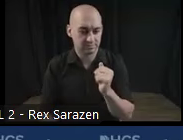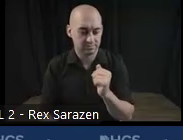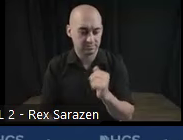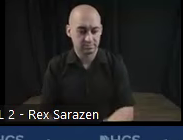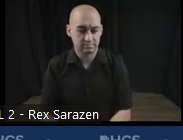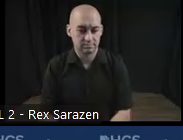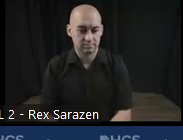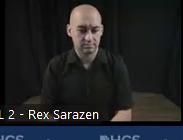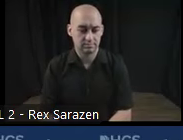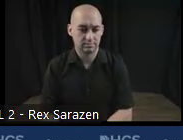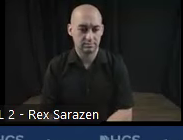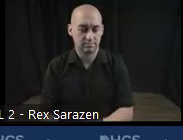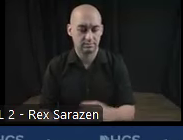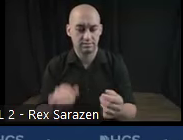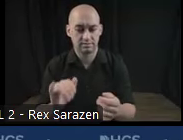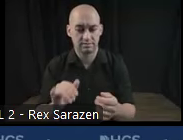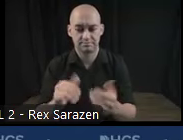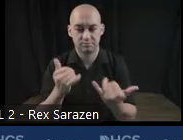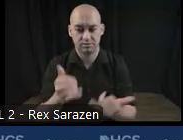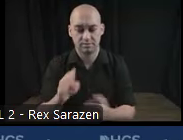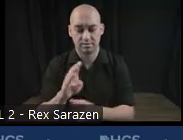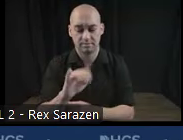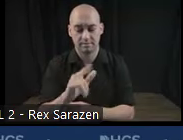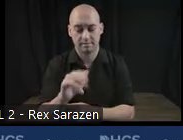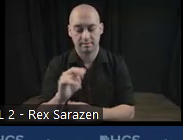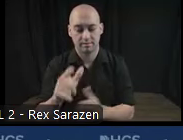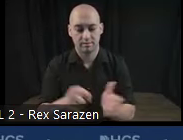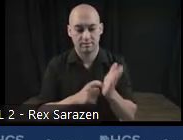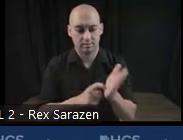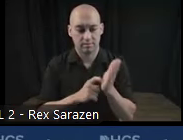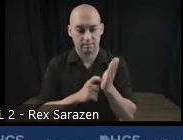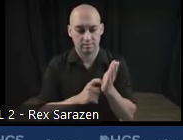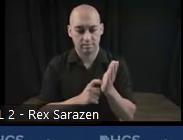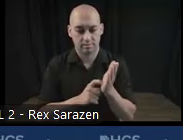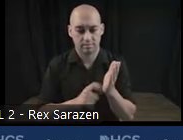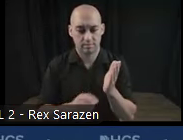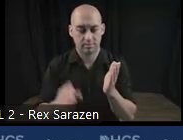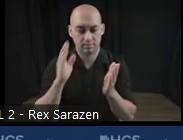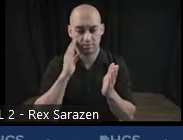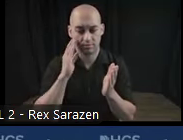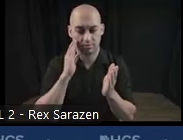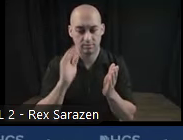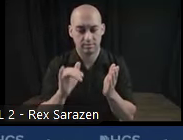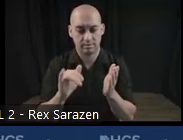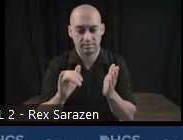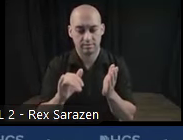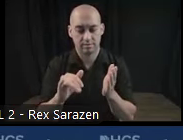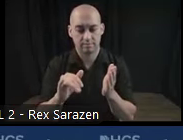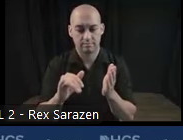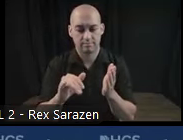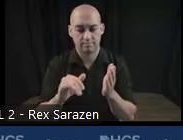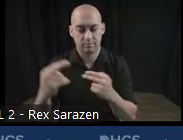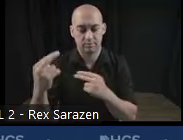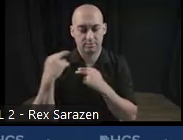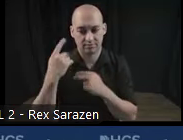the current eligibility criteria for the waiver. One important thing that I will note is that the waiver participants are responsible for